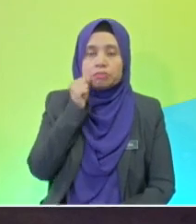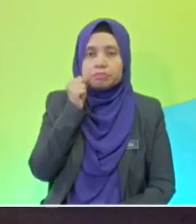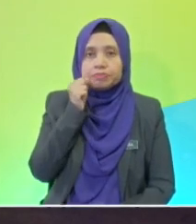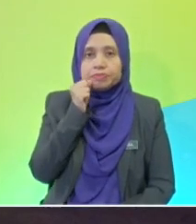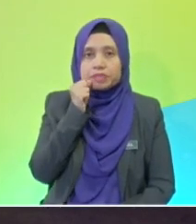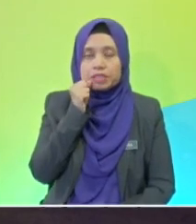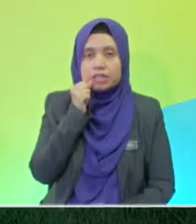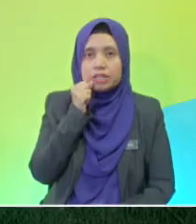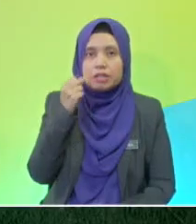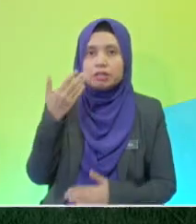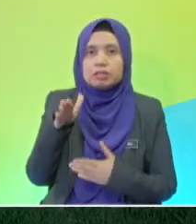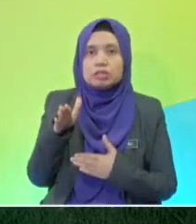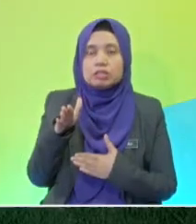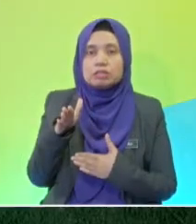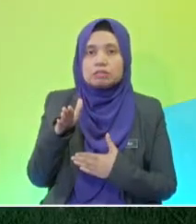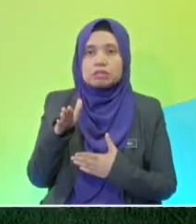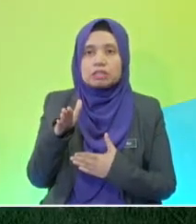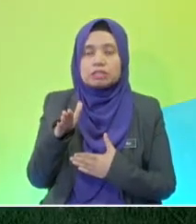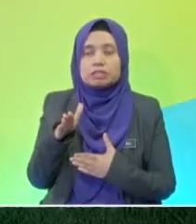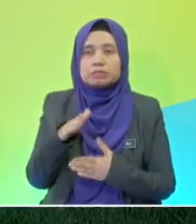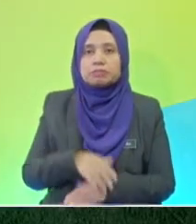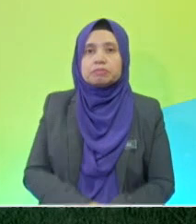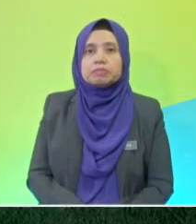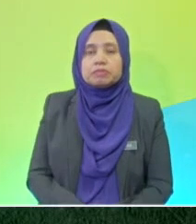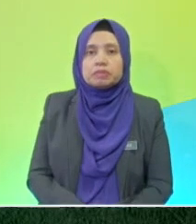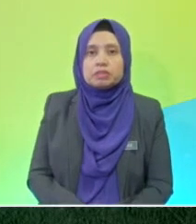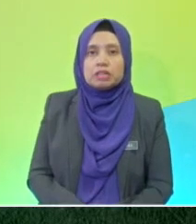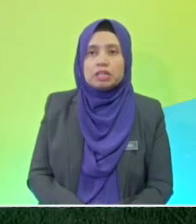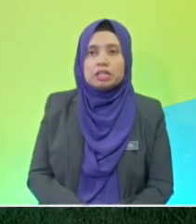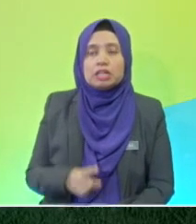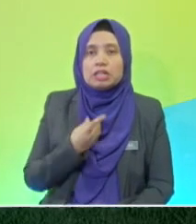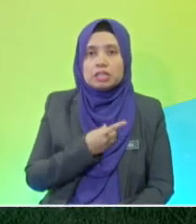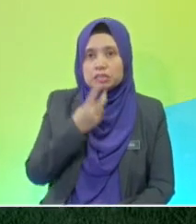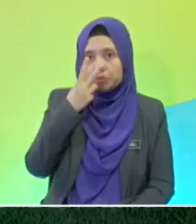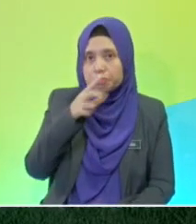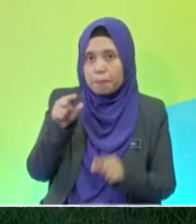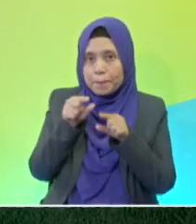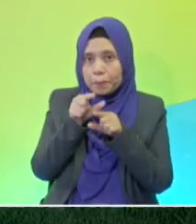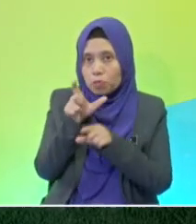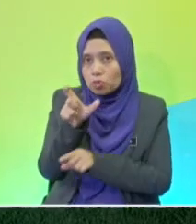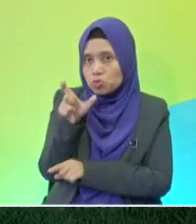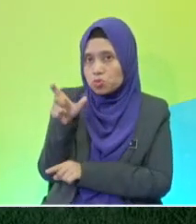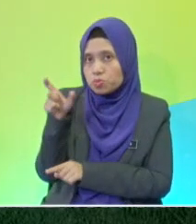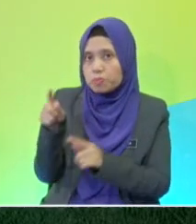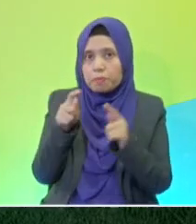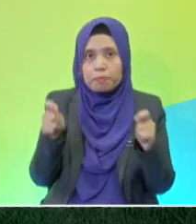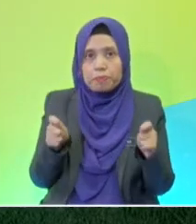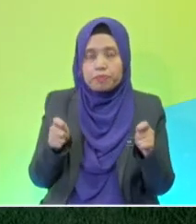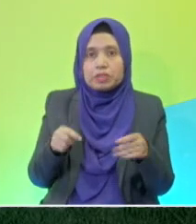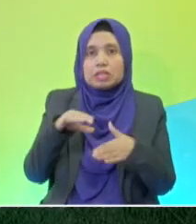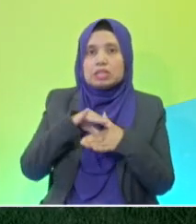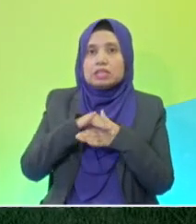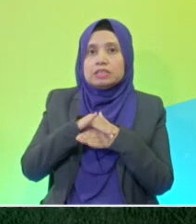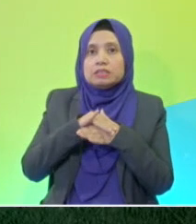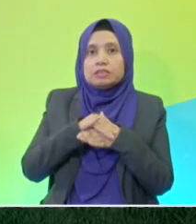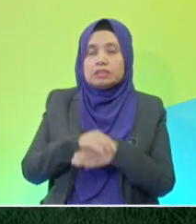in the past, people listen to songs from a cassette. Okay, we need to fill in the blanks. Okay, so Shamimi, can you